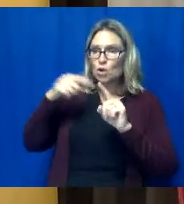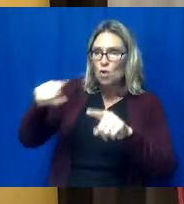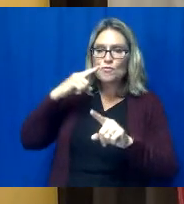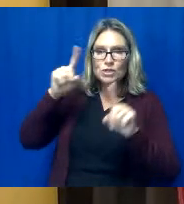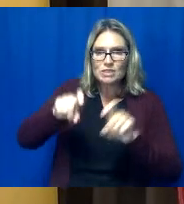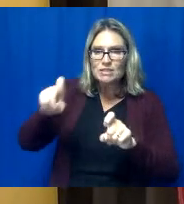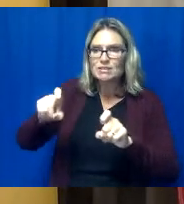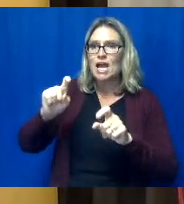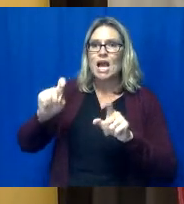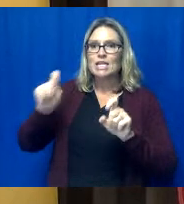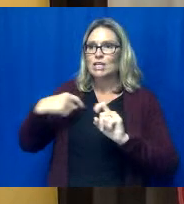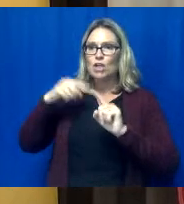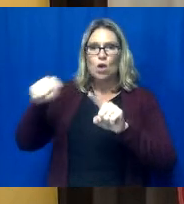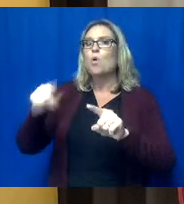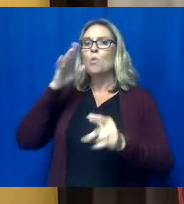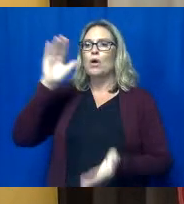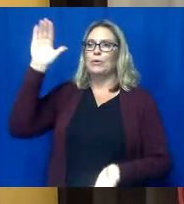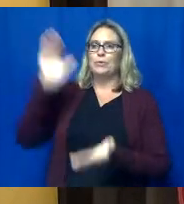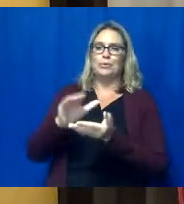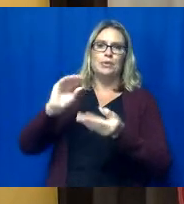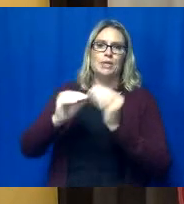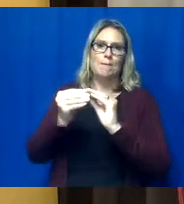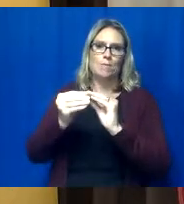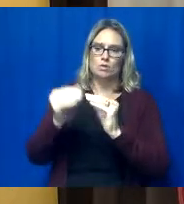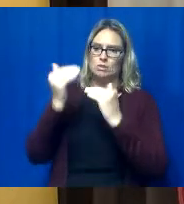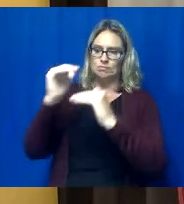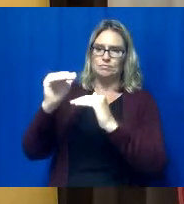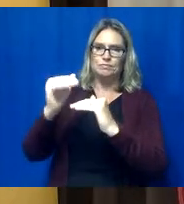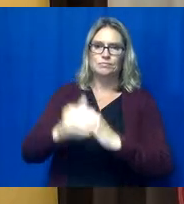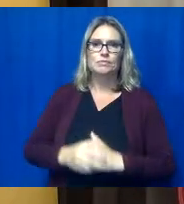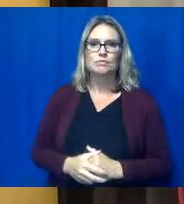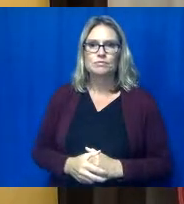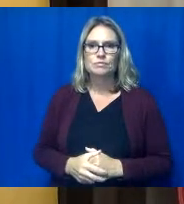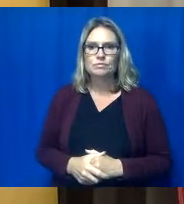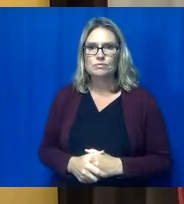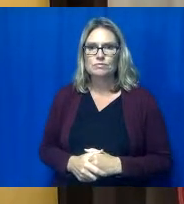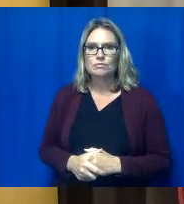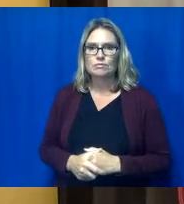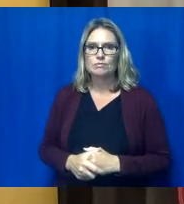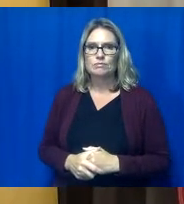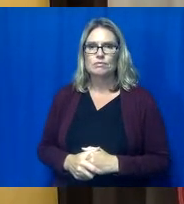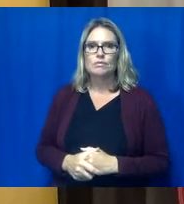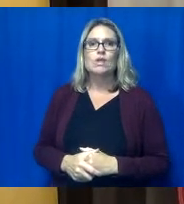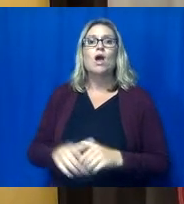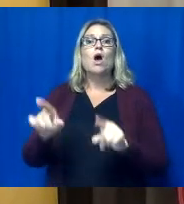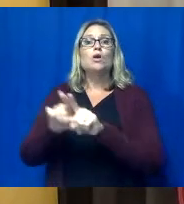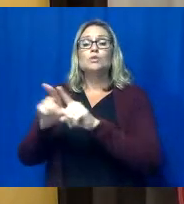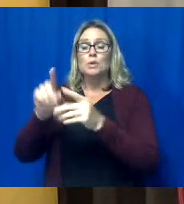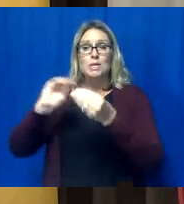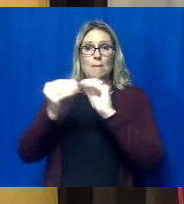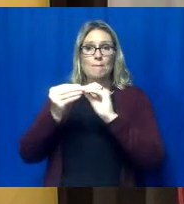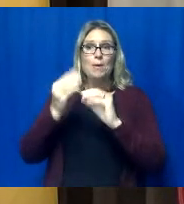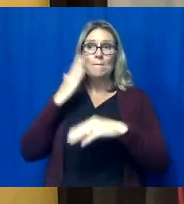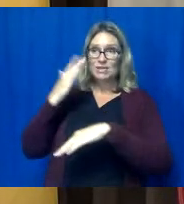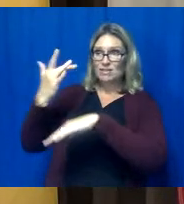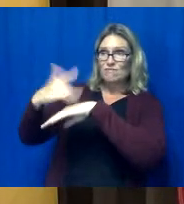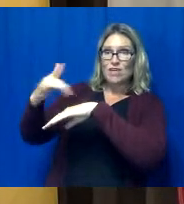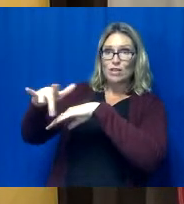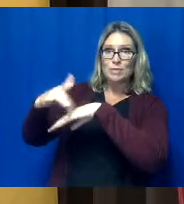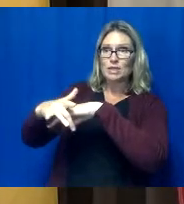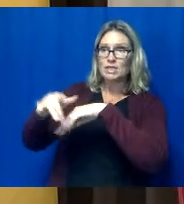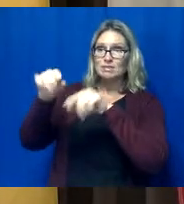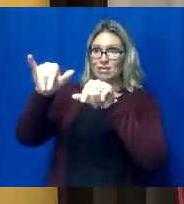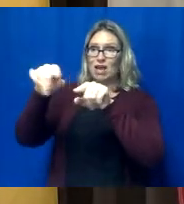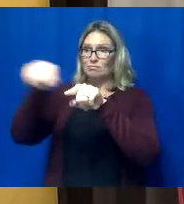start to restrict that. With our staffing crisis, we have to reduce the number of beds that are open on a given floor. A floor that